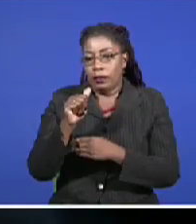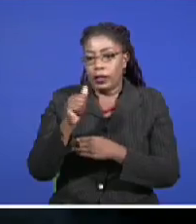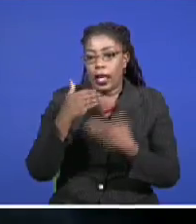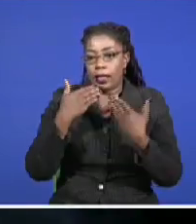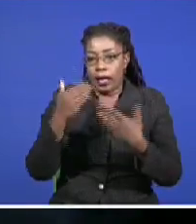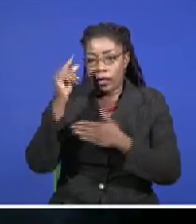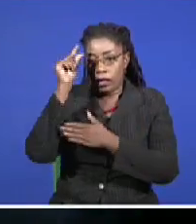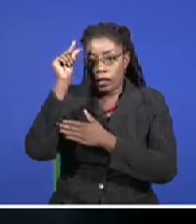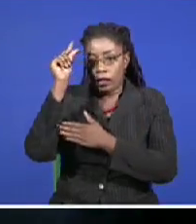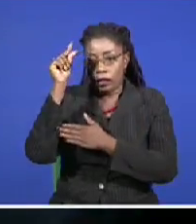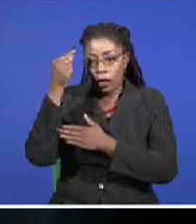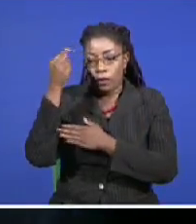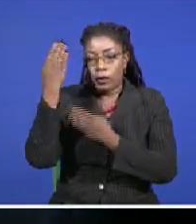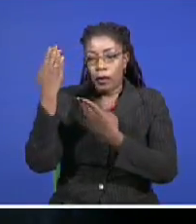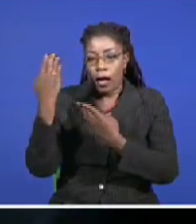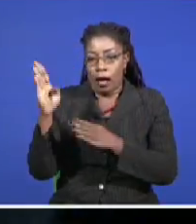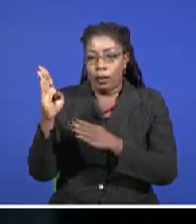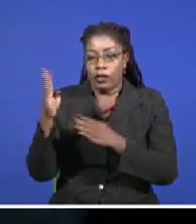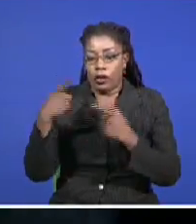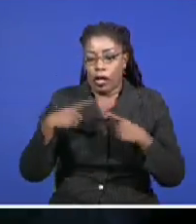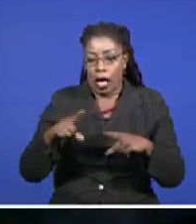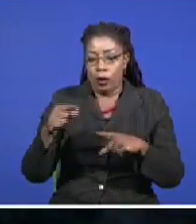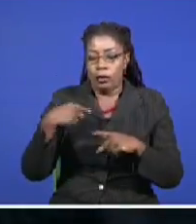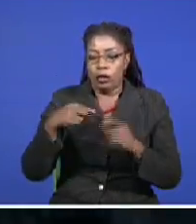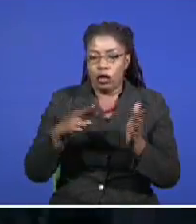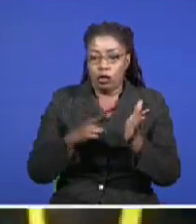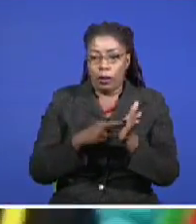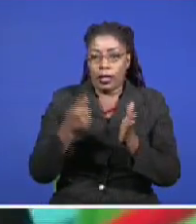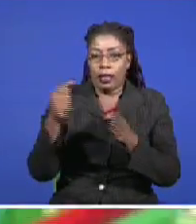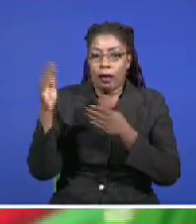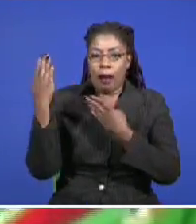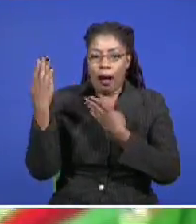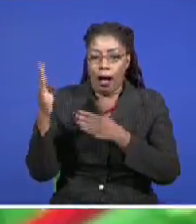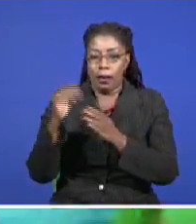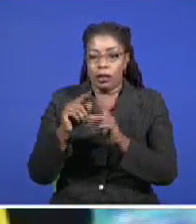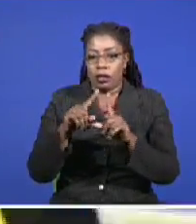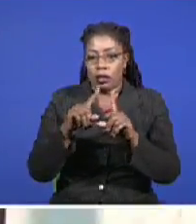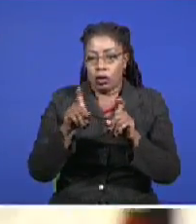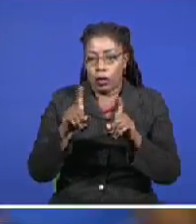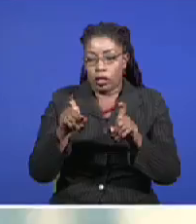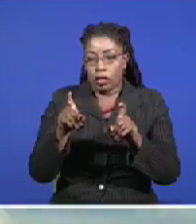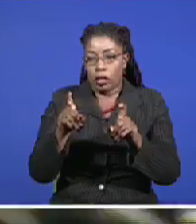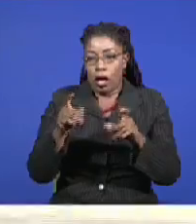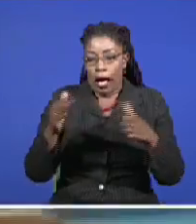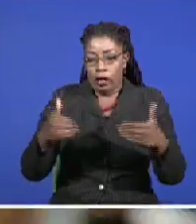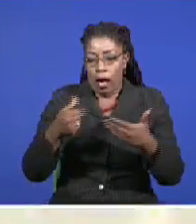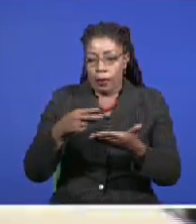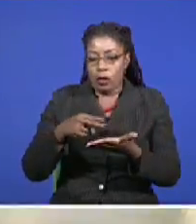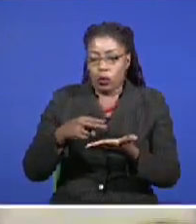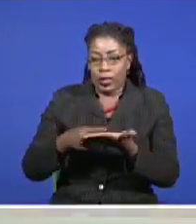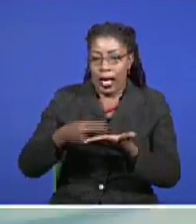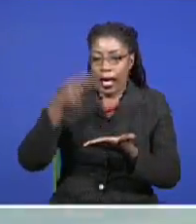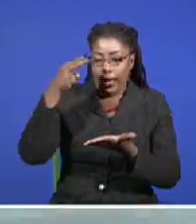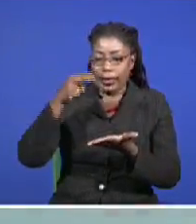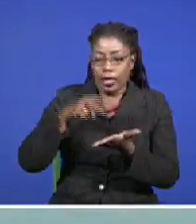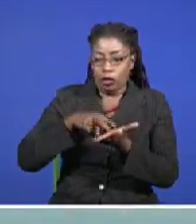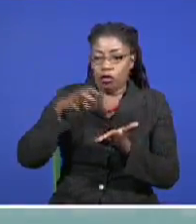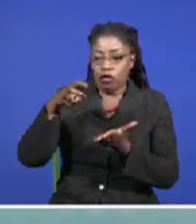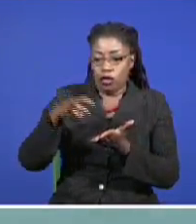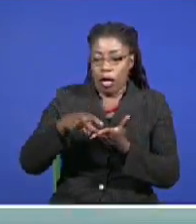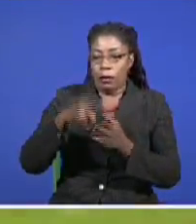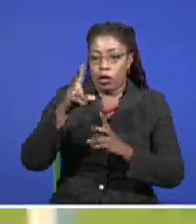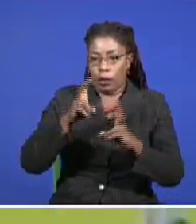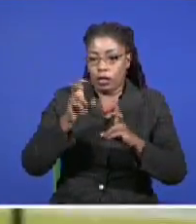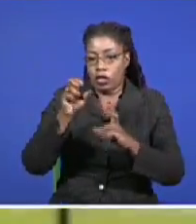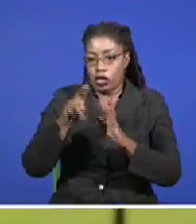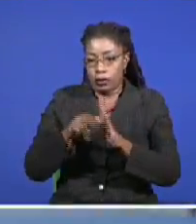want to thank the government of Bahamas for allowing me to represent the Bahamas. Are you pleased with the height that you cleared and bowed out of the competition in?